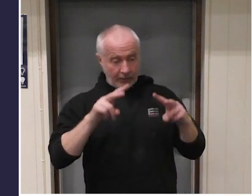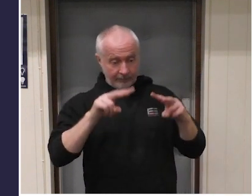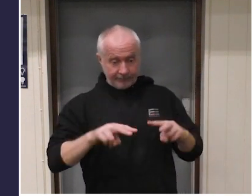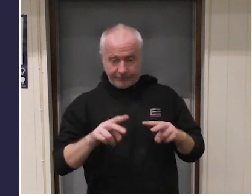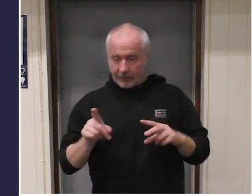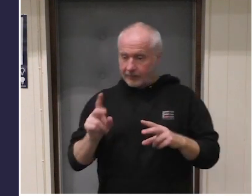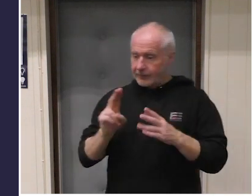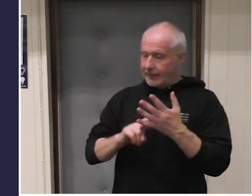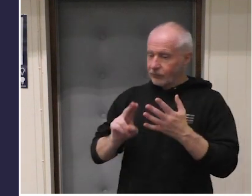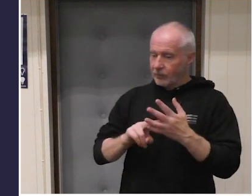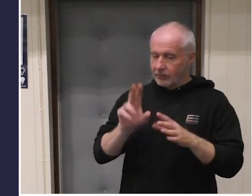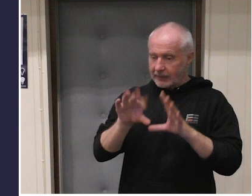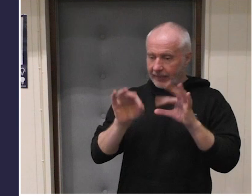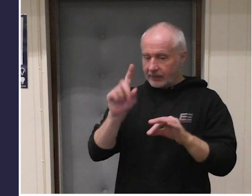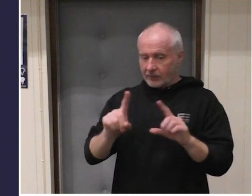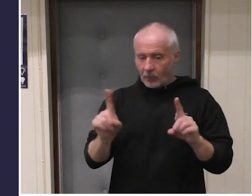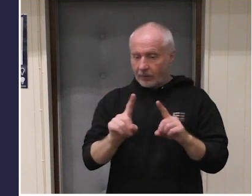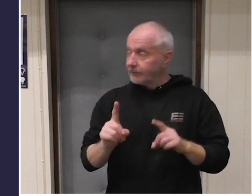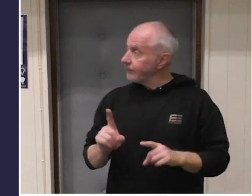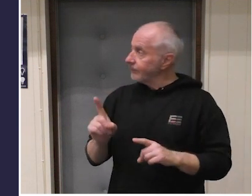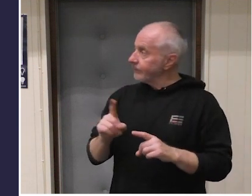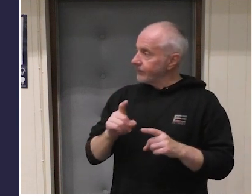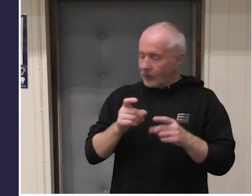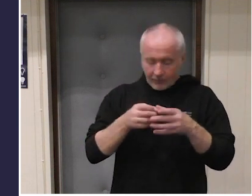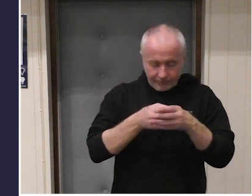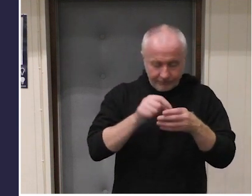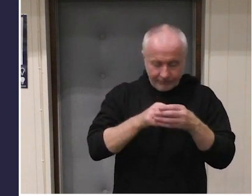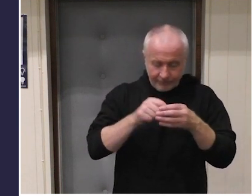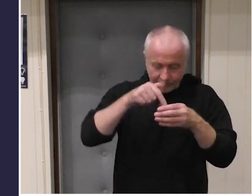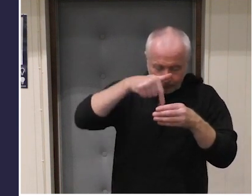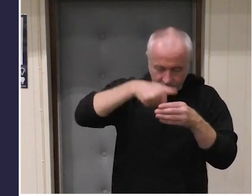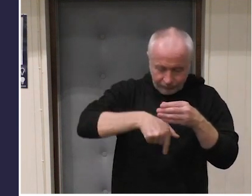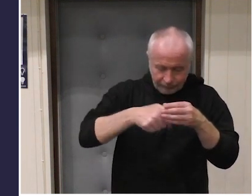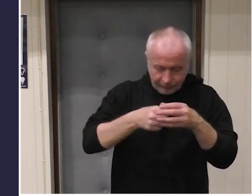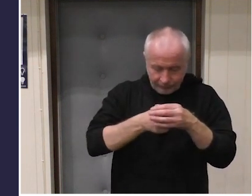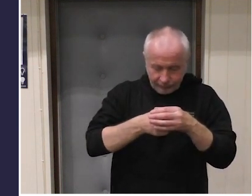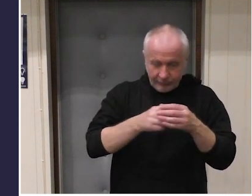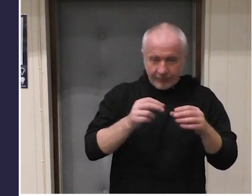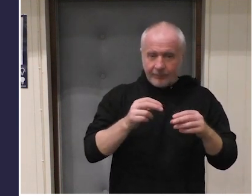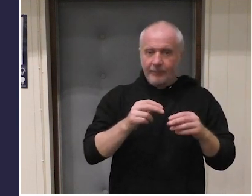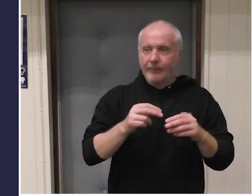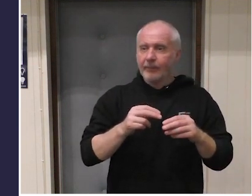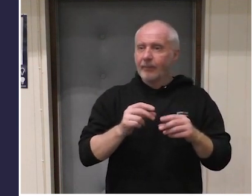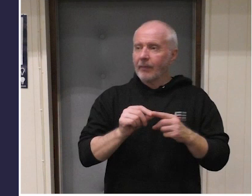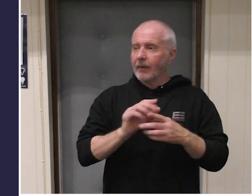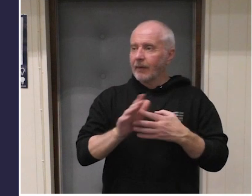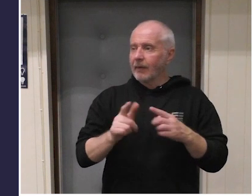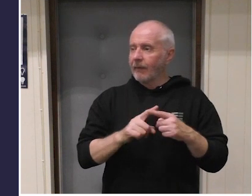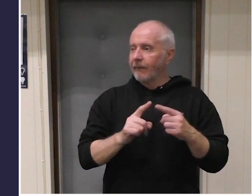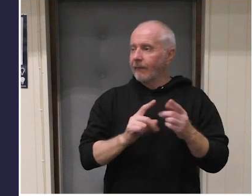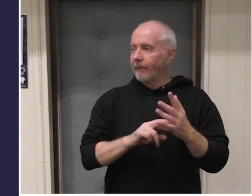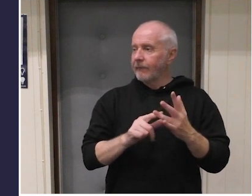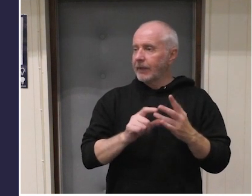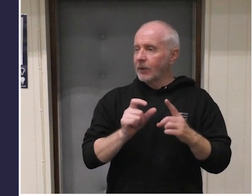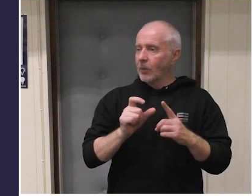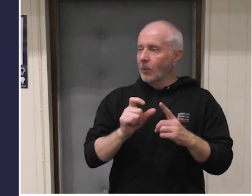here, but at the phenotype. Right? So what does that mean for our evolutionary dynamics and